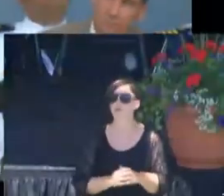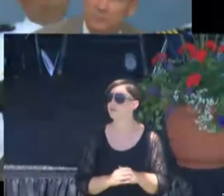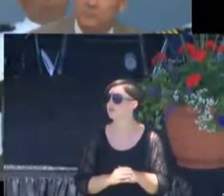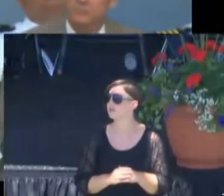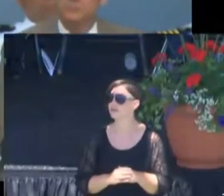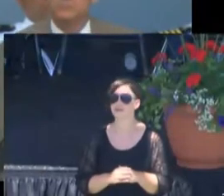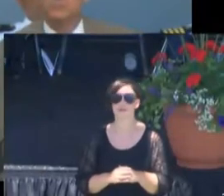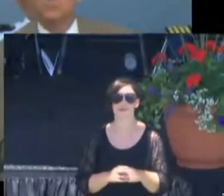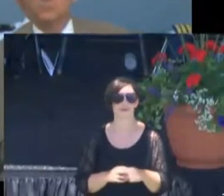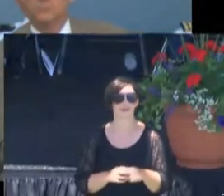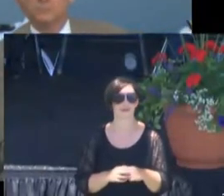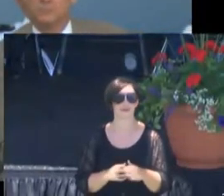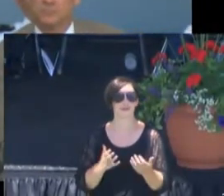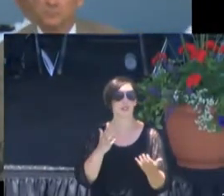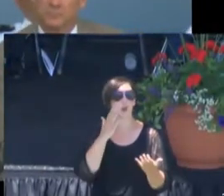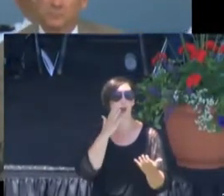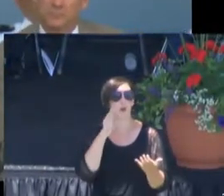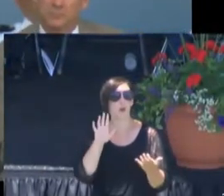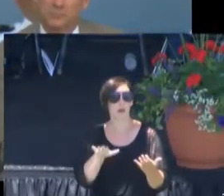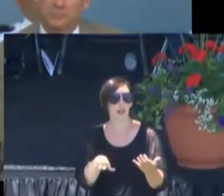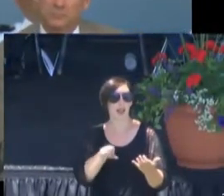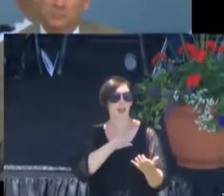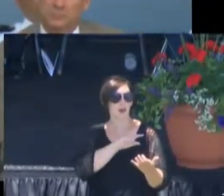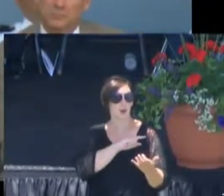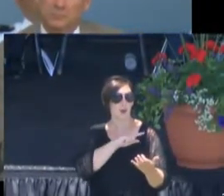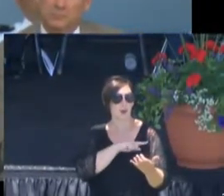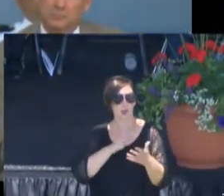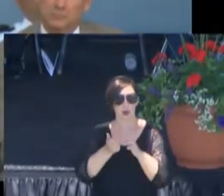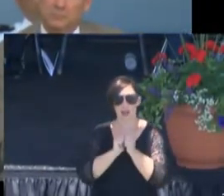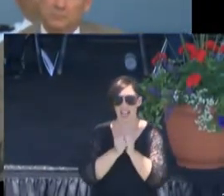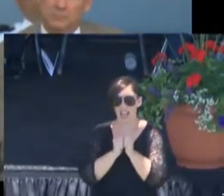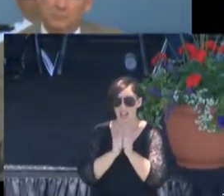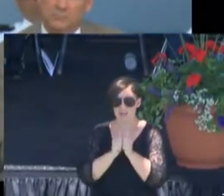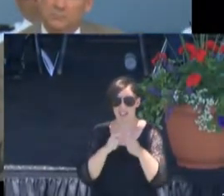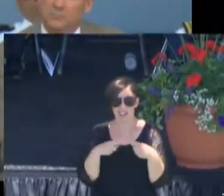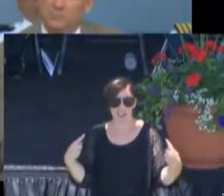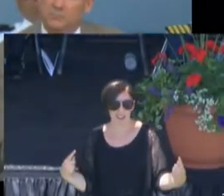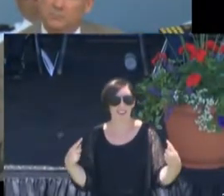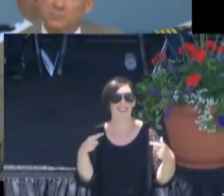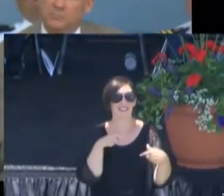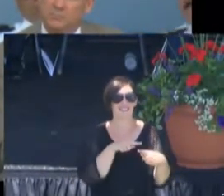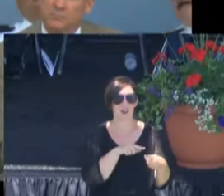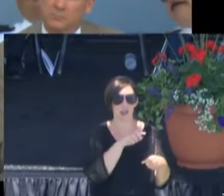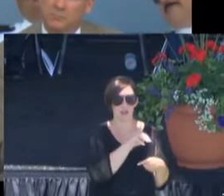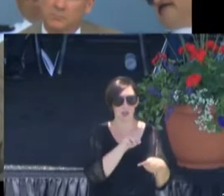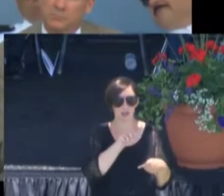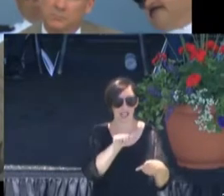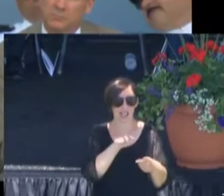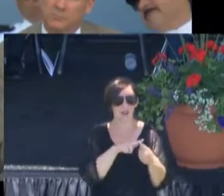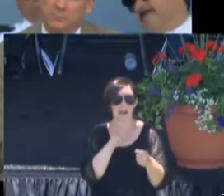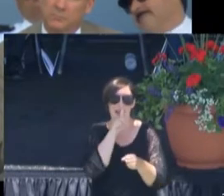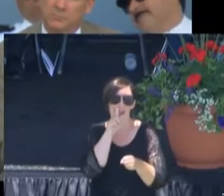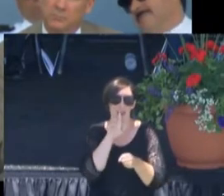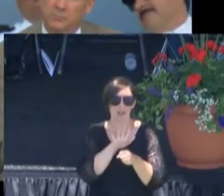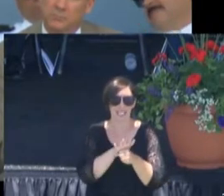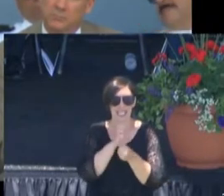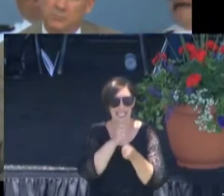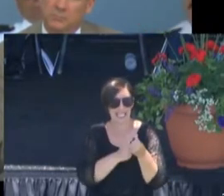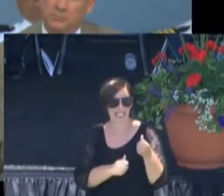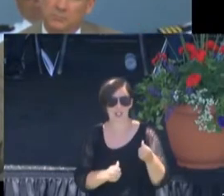So I know that the Coast Guard Academy are big rivals to the Merchant Marine Academy, but I can guarantee that each and one of